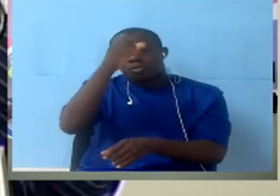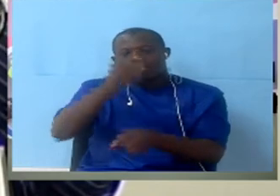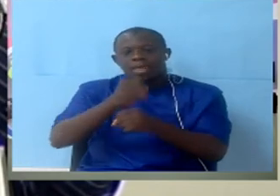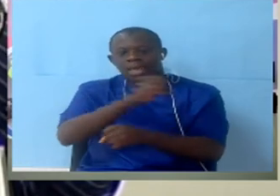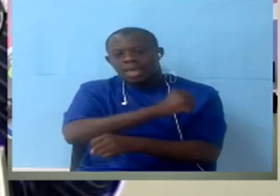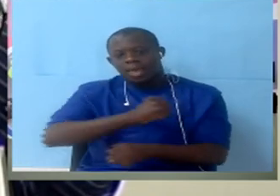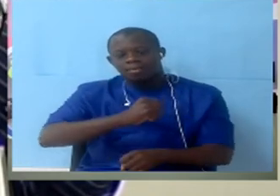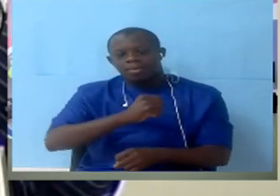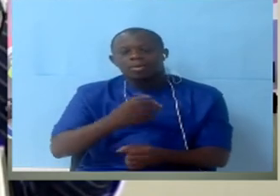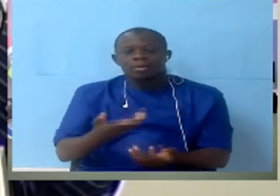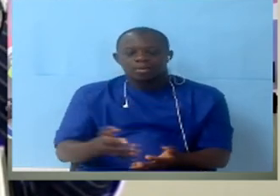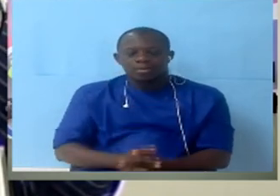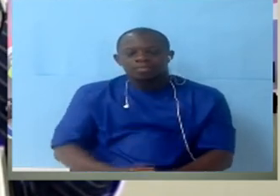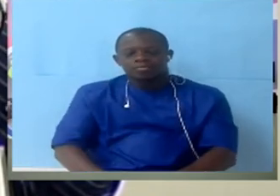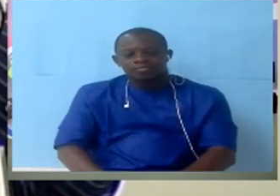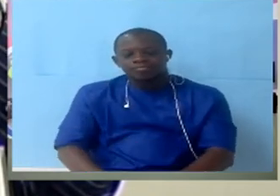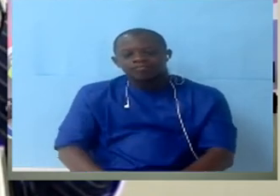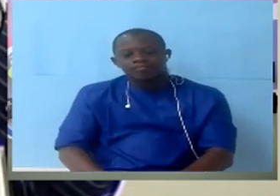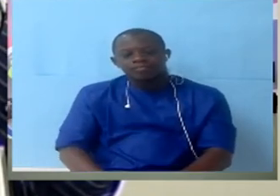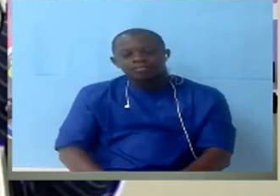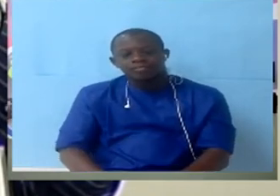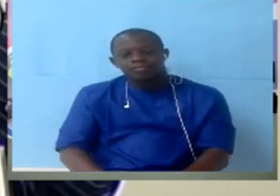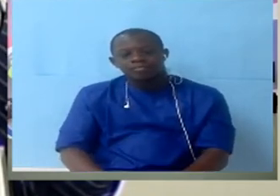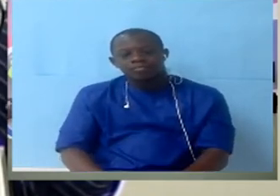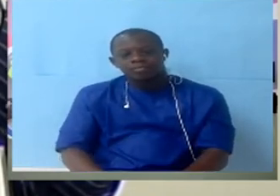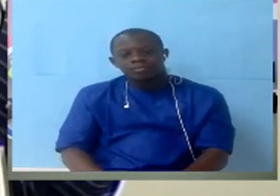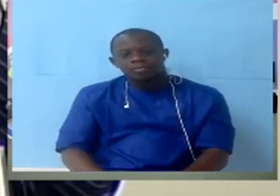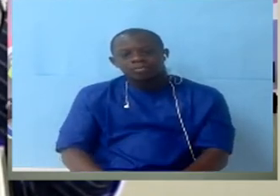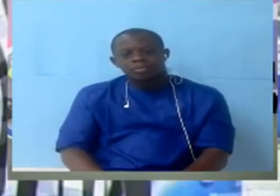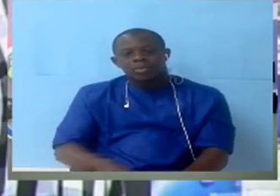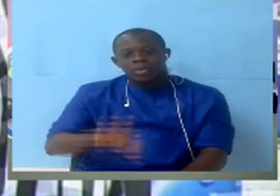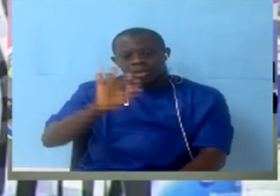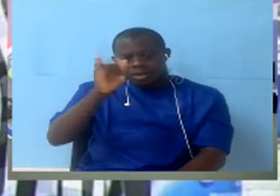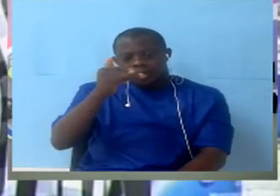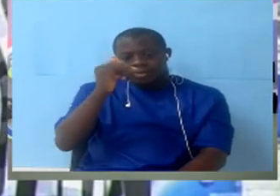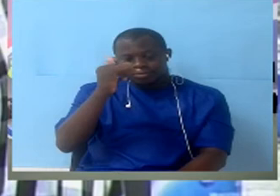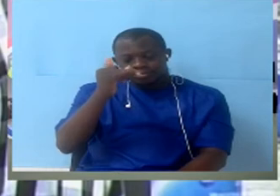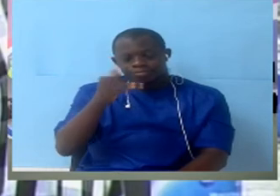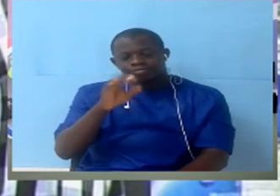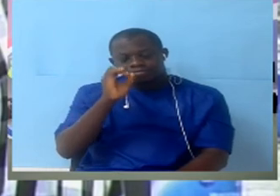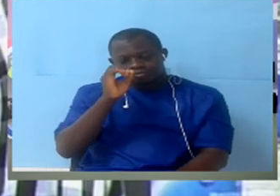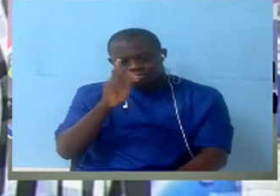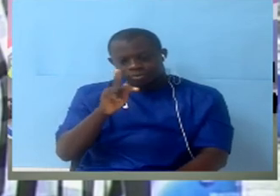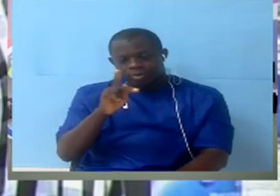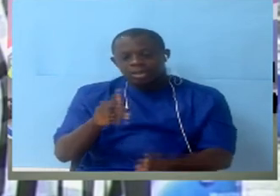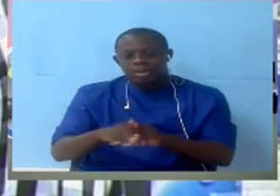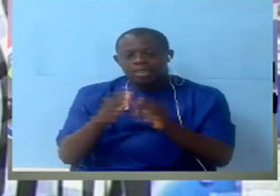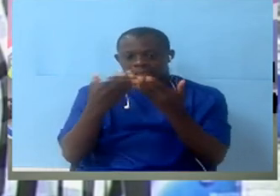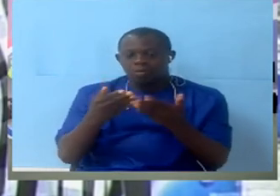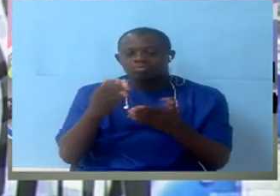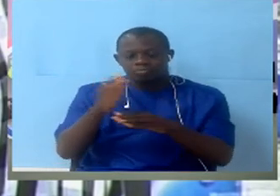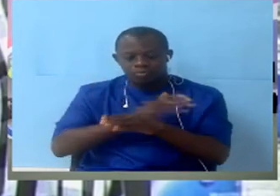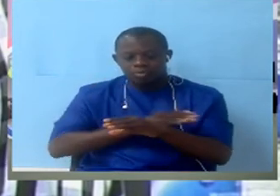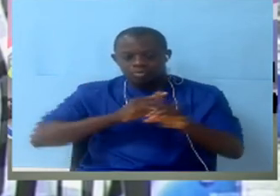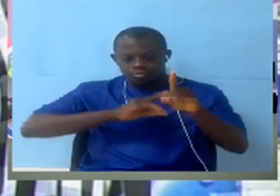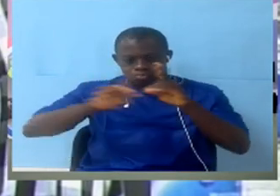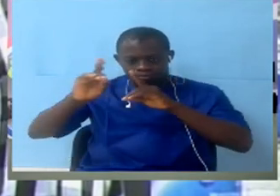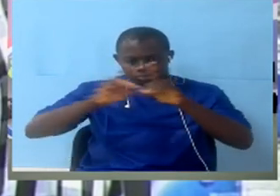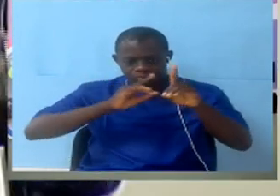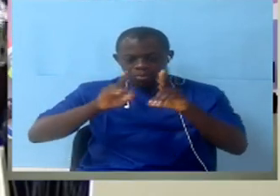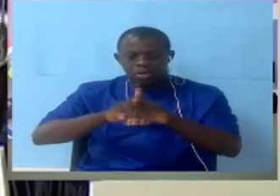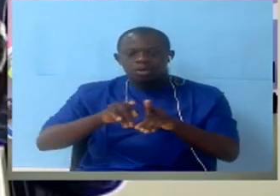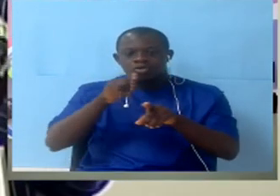Omu kulera mi alongo kujawole luala karola. Soldier surtu ko soldier kundar. Ha. Yes. Okay. In the discussions of you